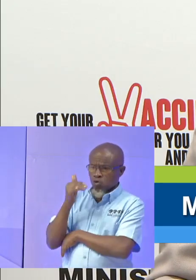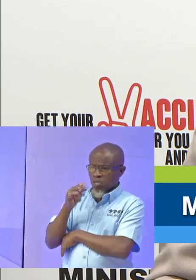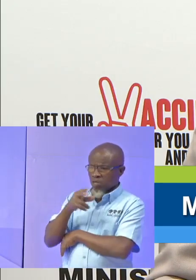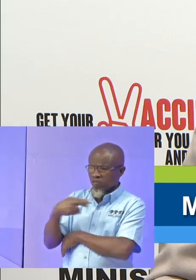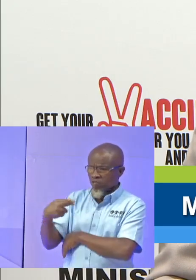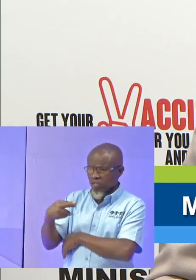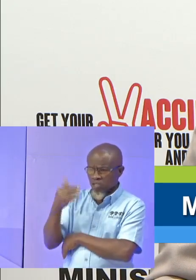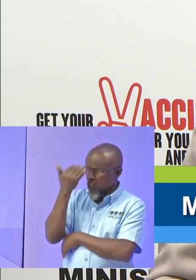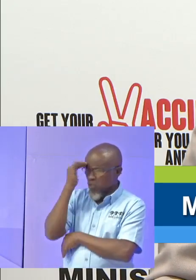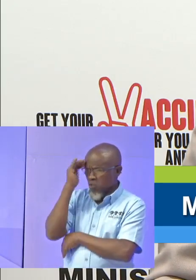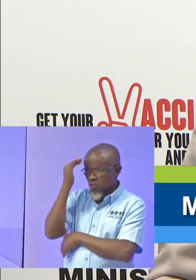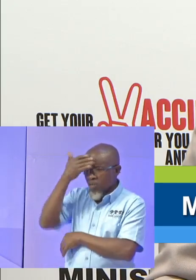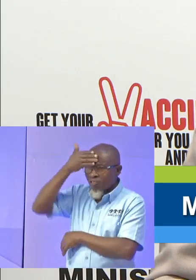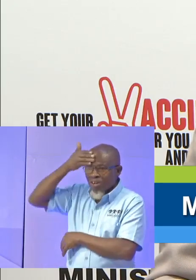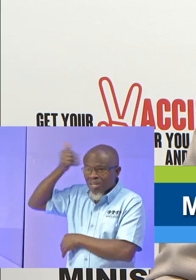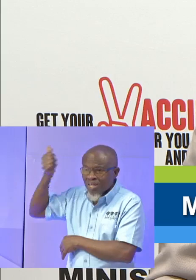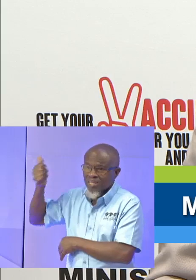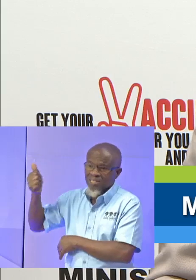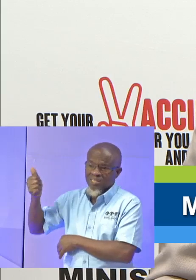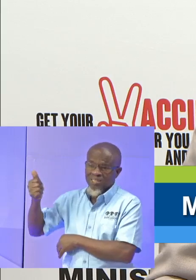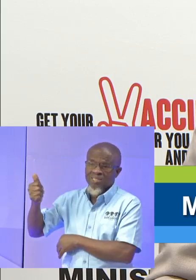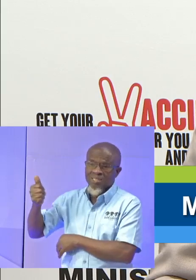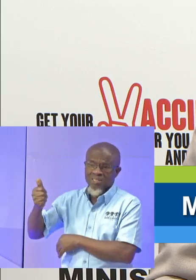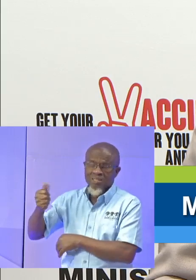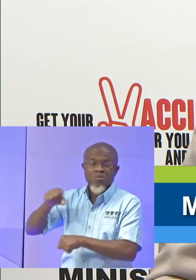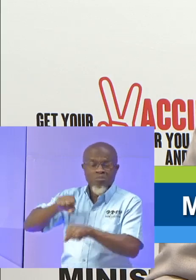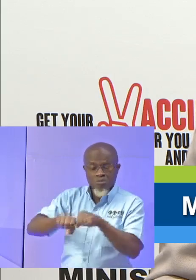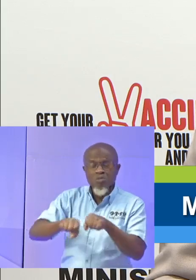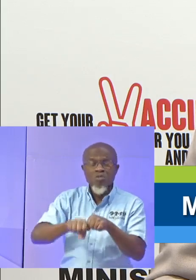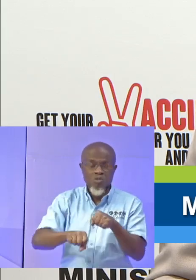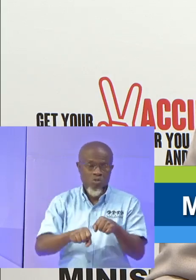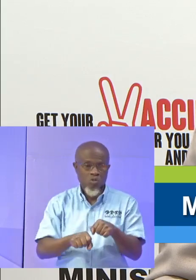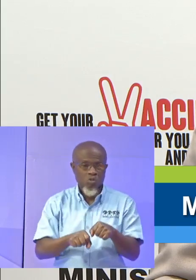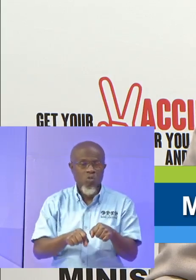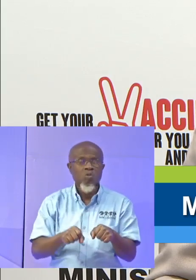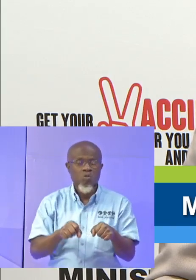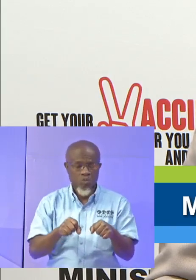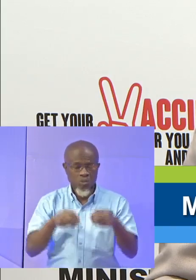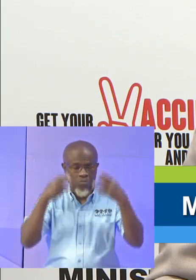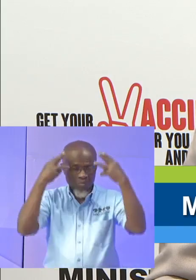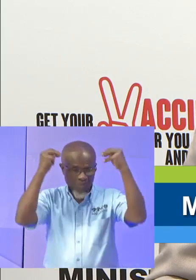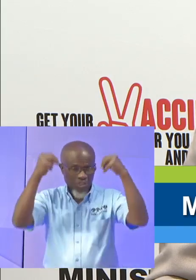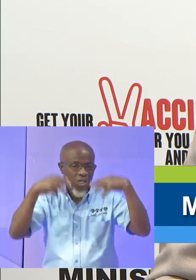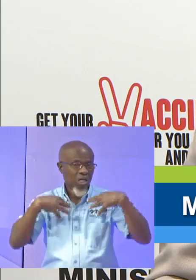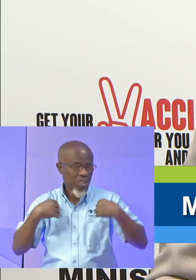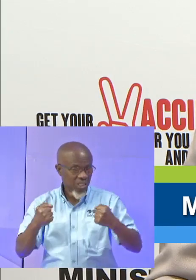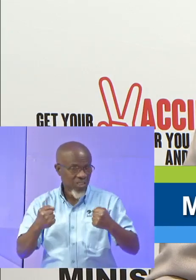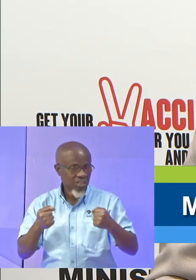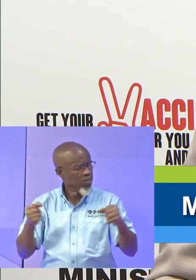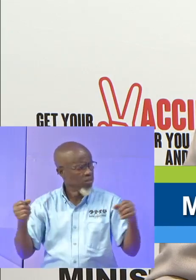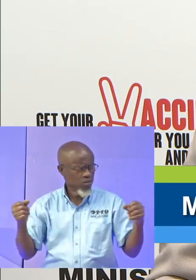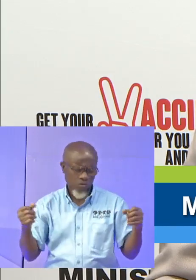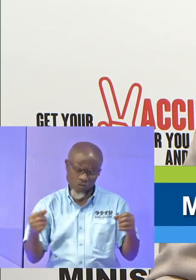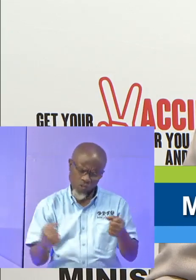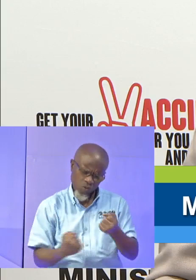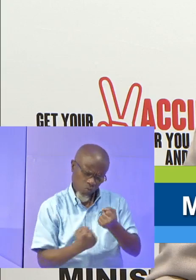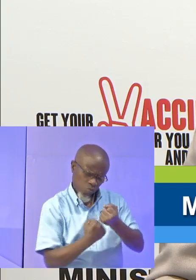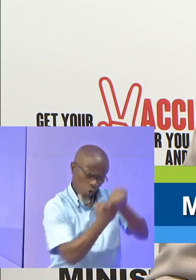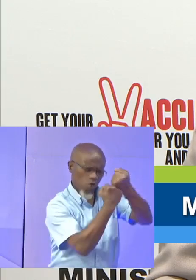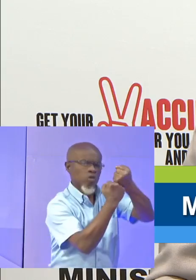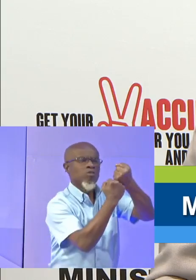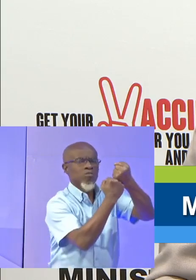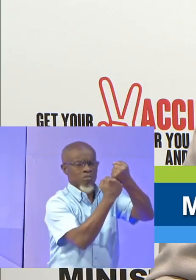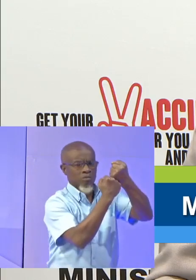thing. So, Richard, the Ministry of Health is in full support of the Ministry of Education